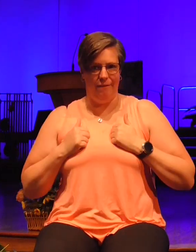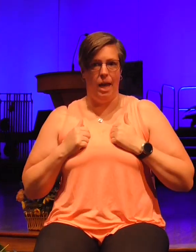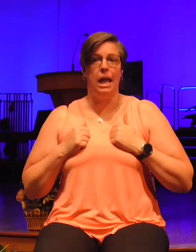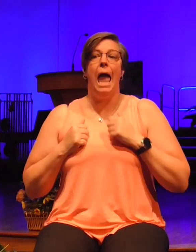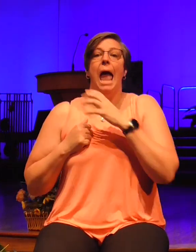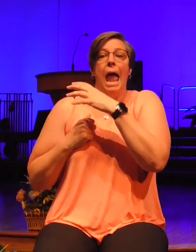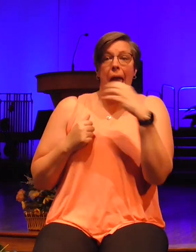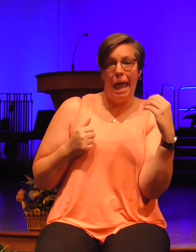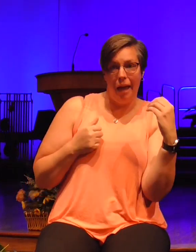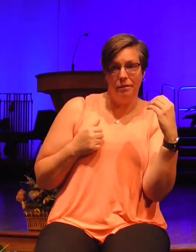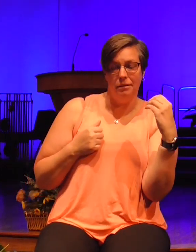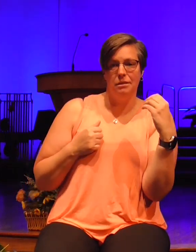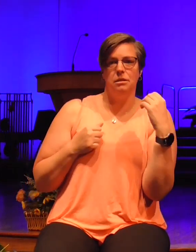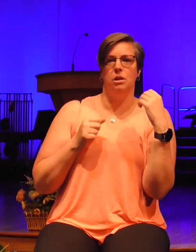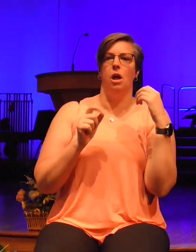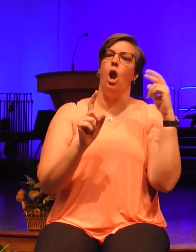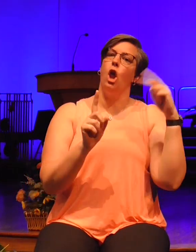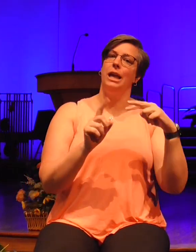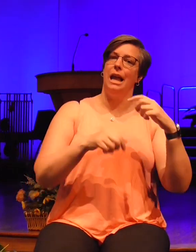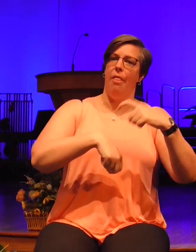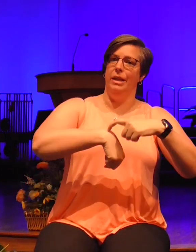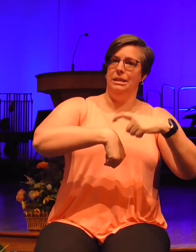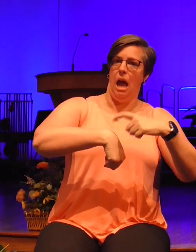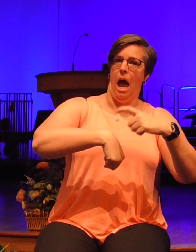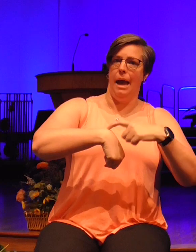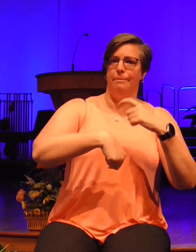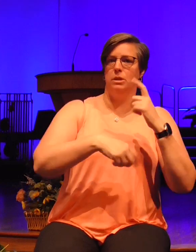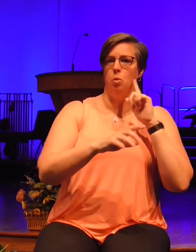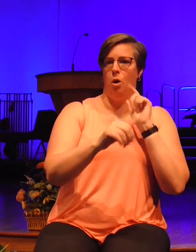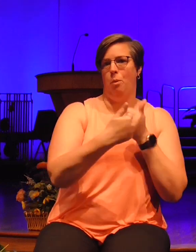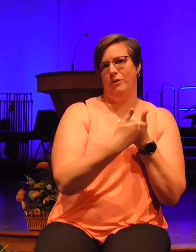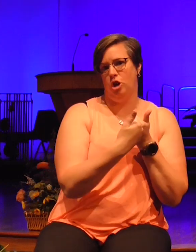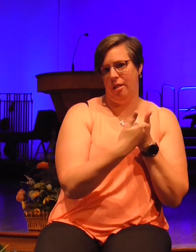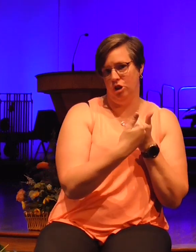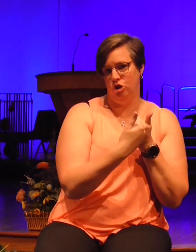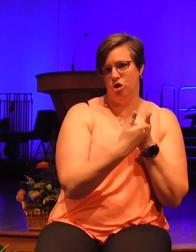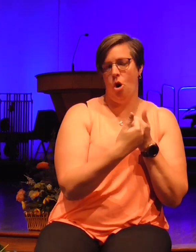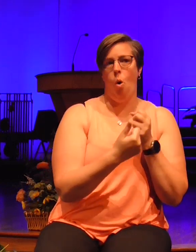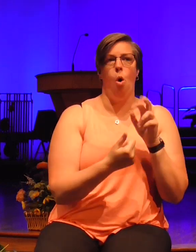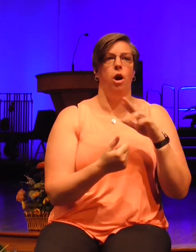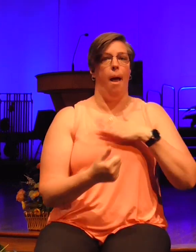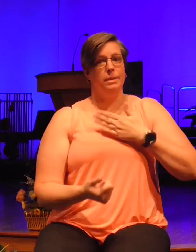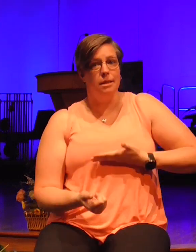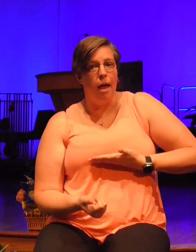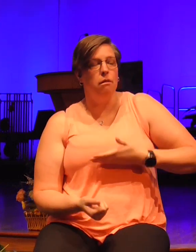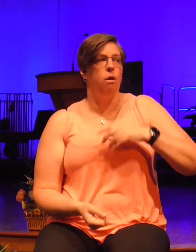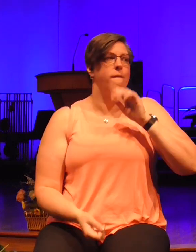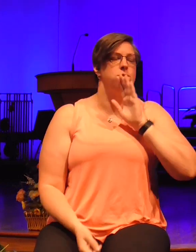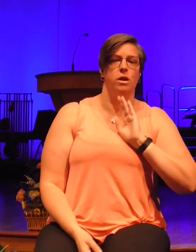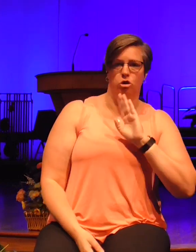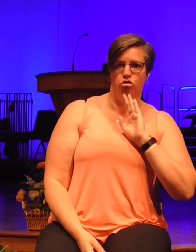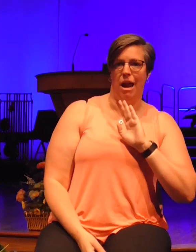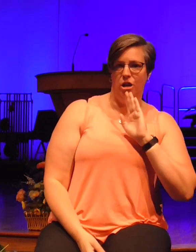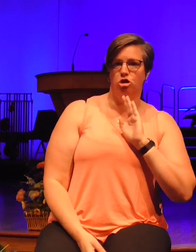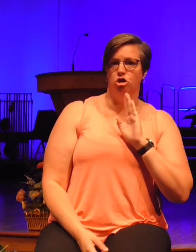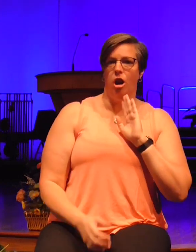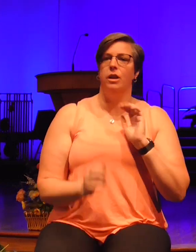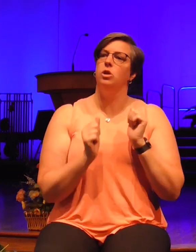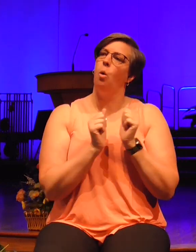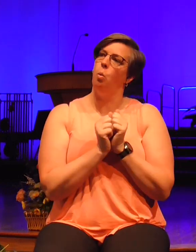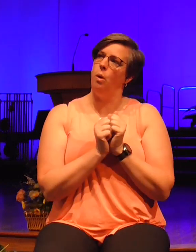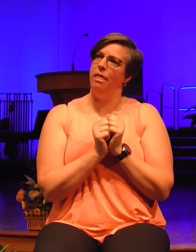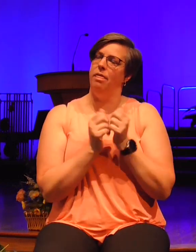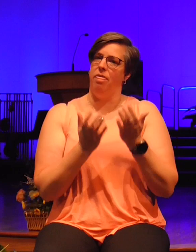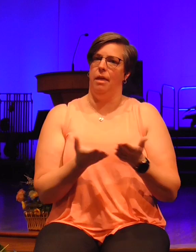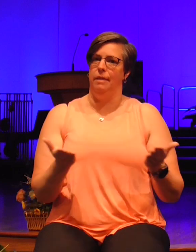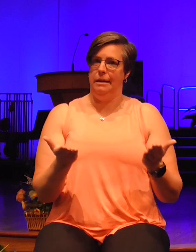as looking at the times where we experience challenge or upset or frustration with conditions in